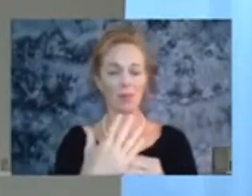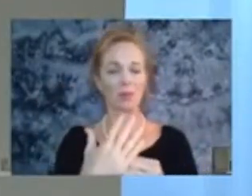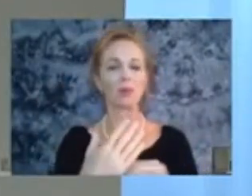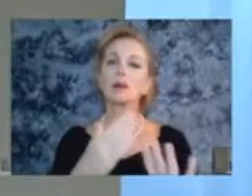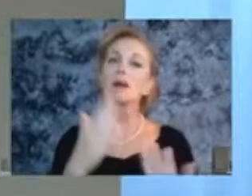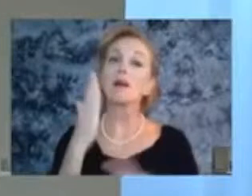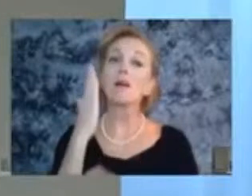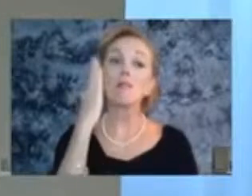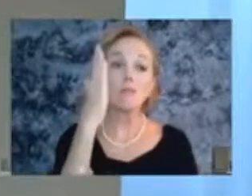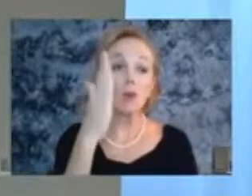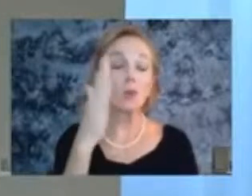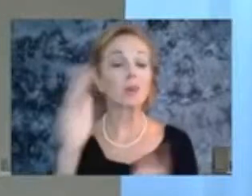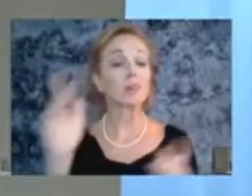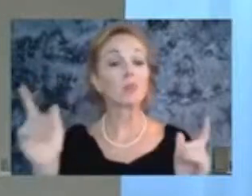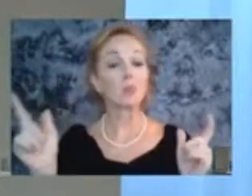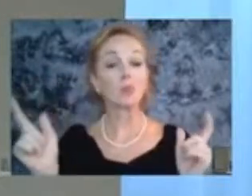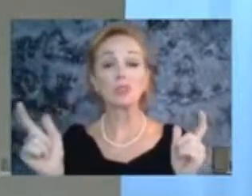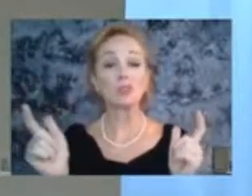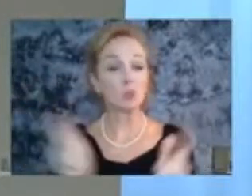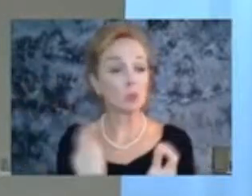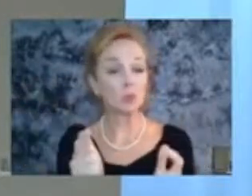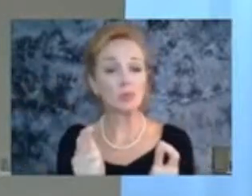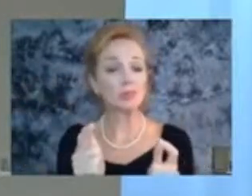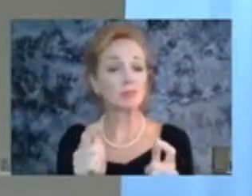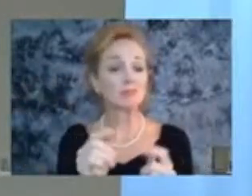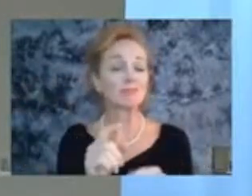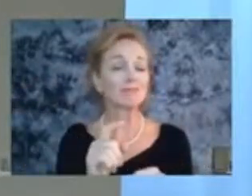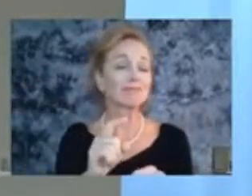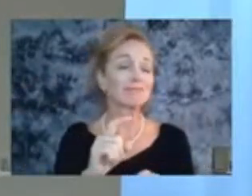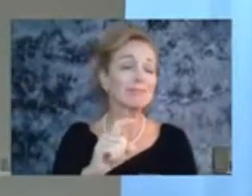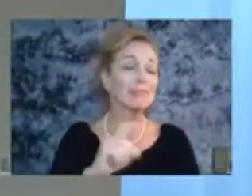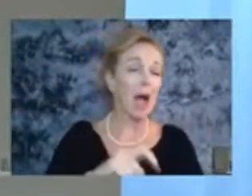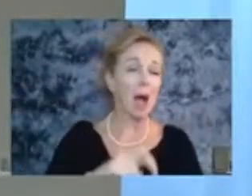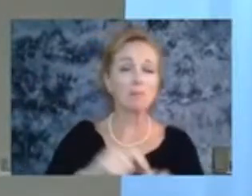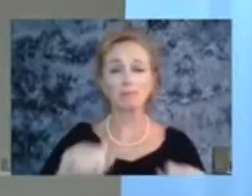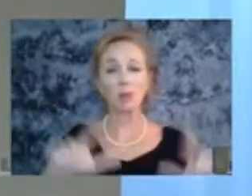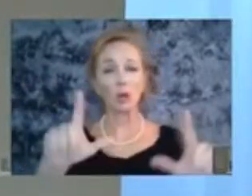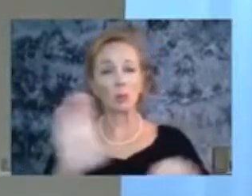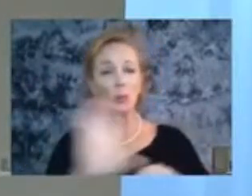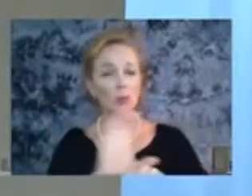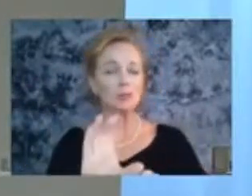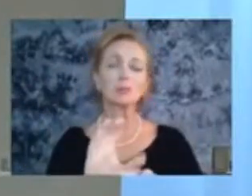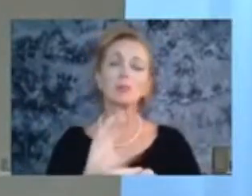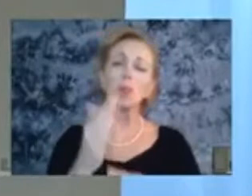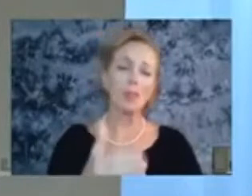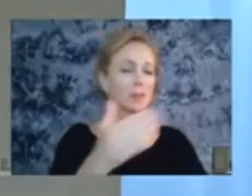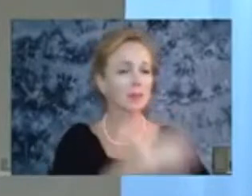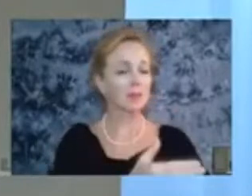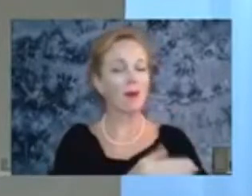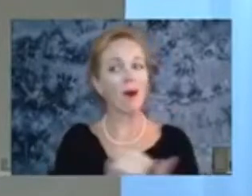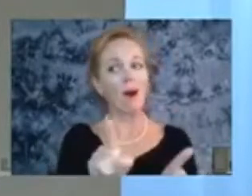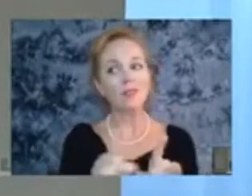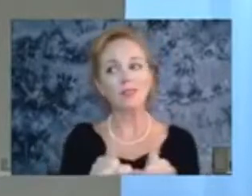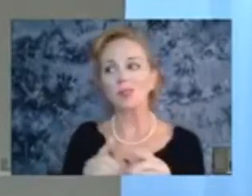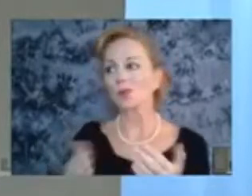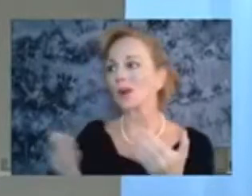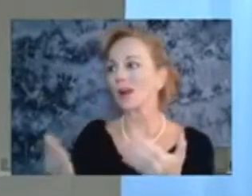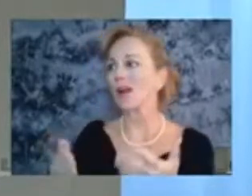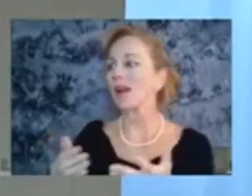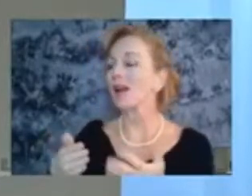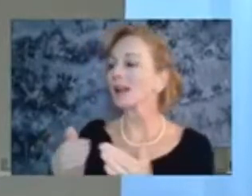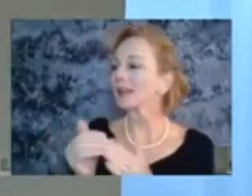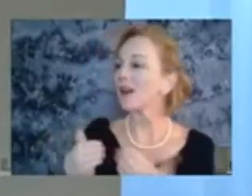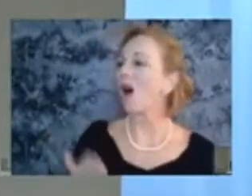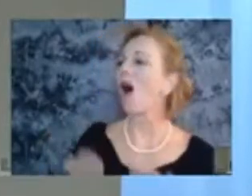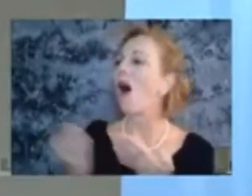best thing for mental health going forward. And we understand for teachers that we give enough guidance so that they're not scrambling to come up with lessons,